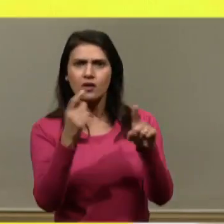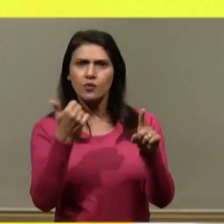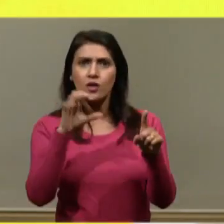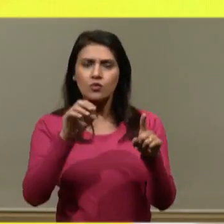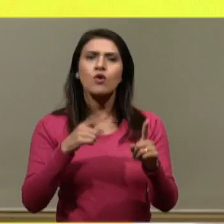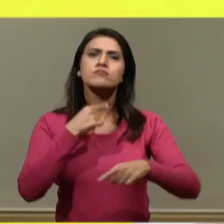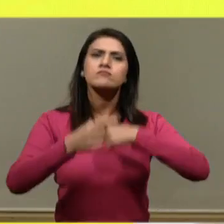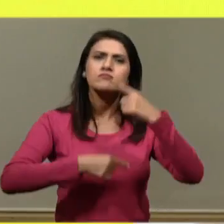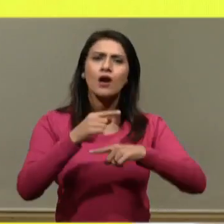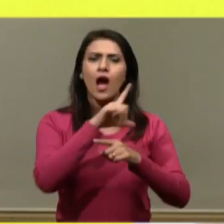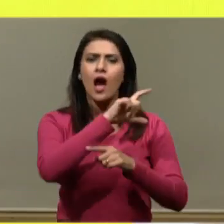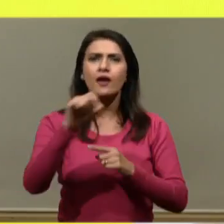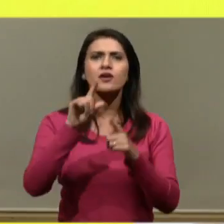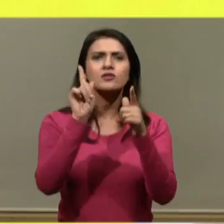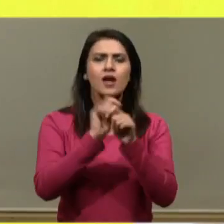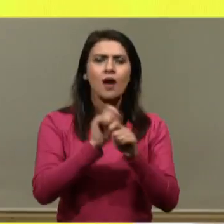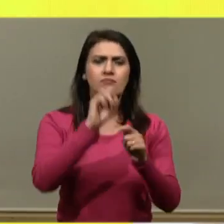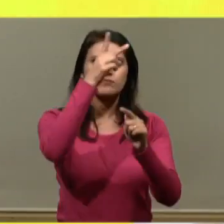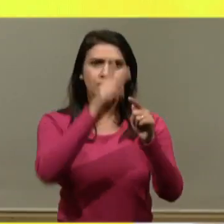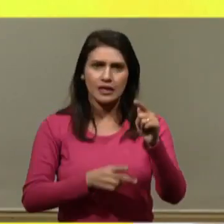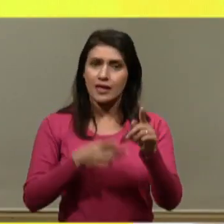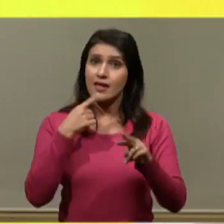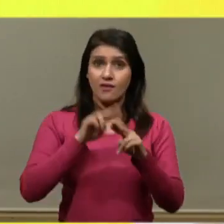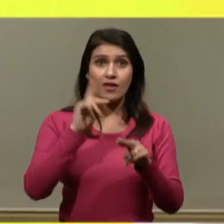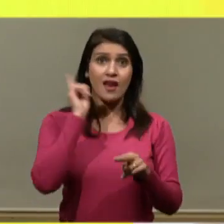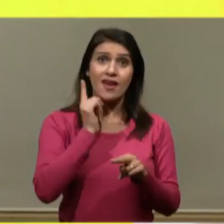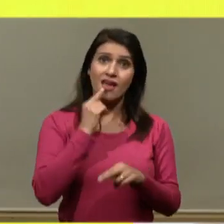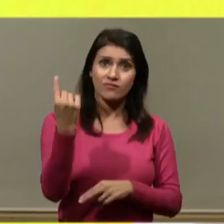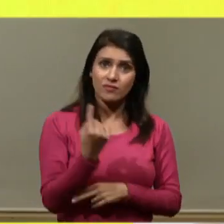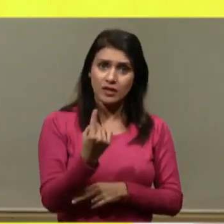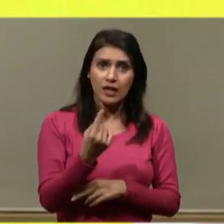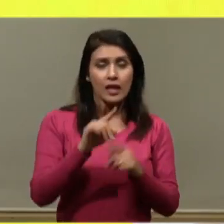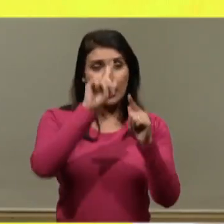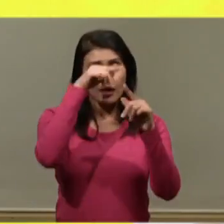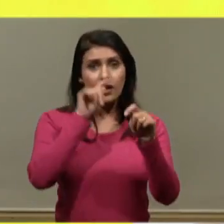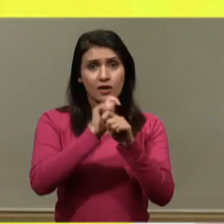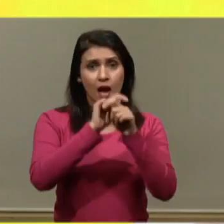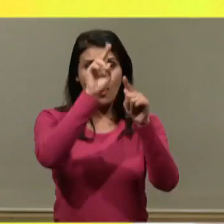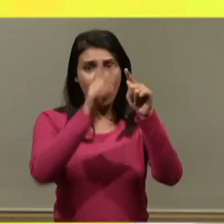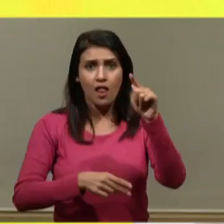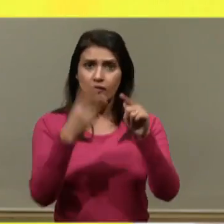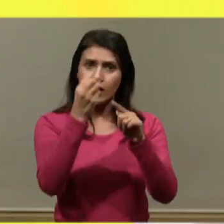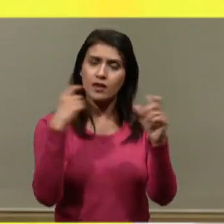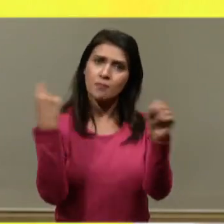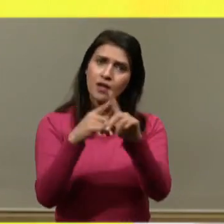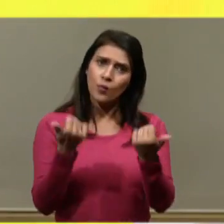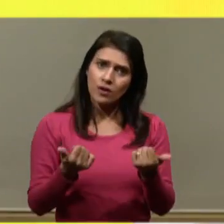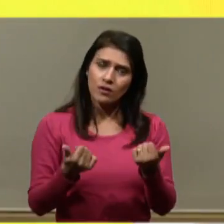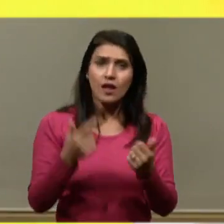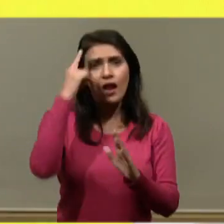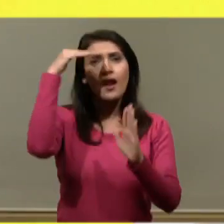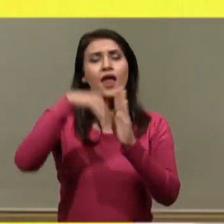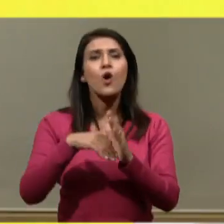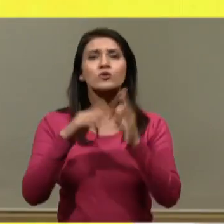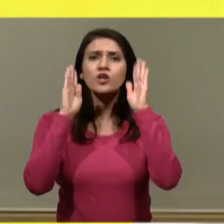a daily basis? If I bring a deaf team member into the team, can he do all those 30 tasks? If I bring a person with Down syndrome, can they do all the 30